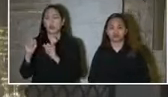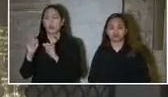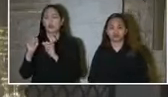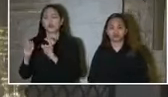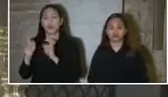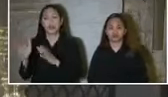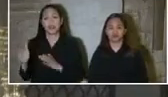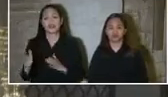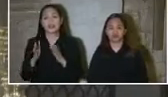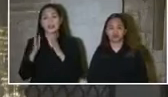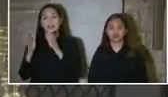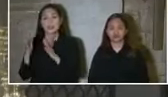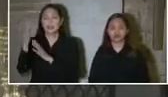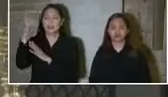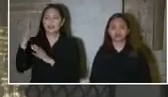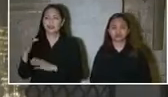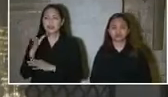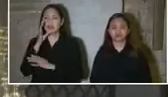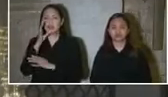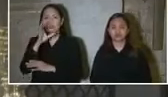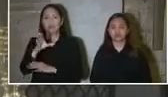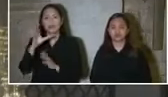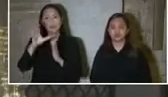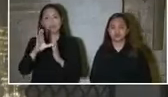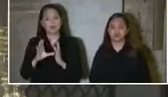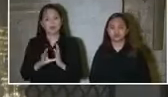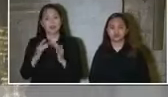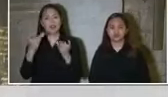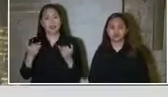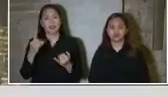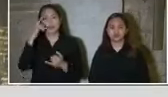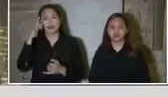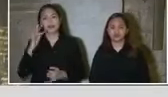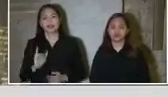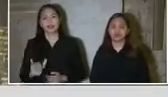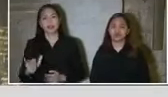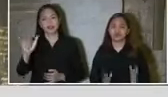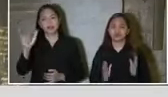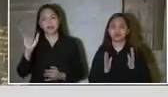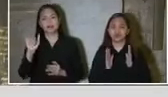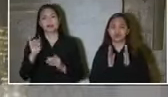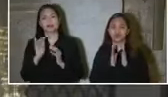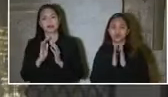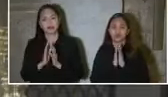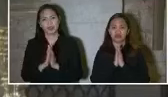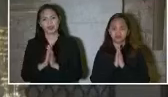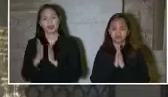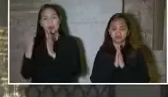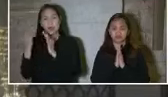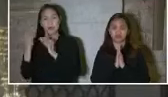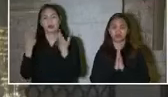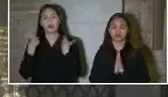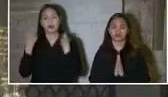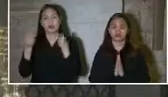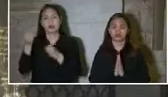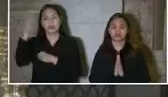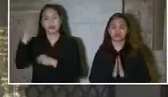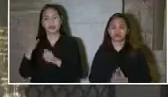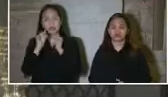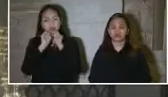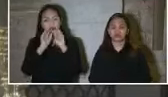the path of God's commands, now and forever. Amen. And may Almighty God